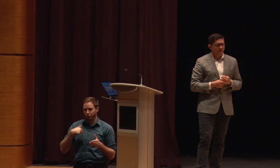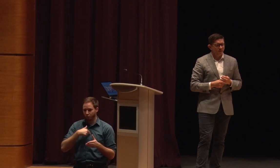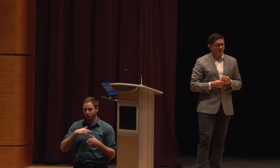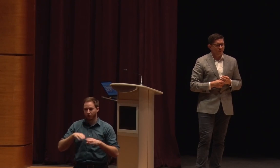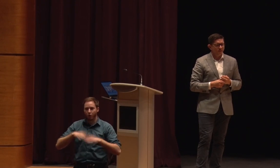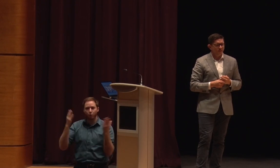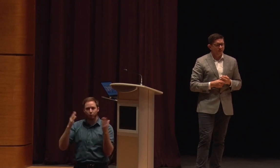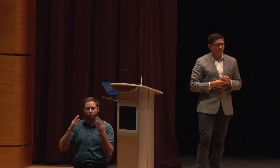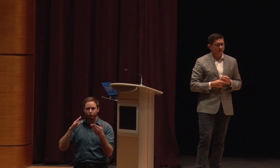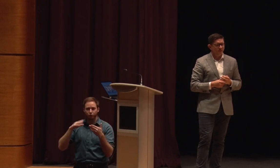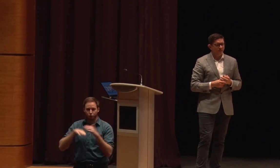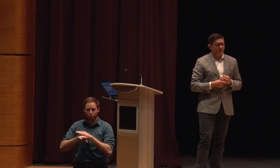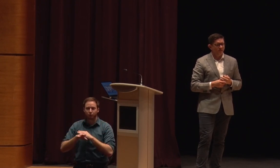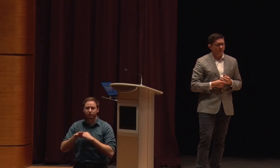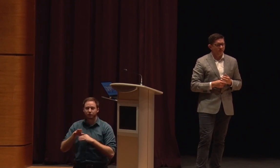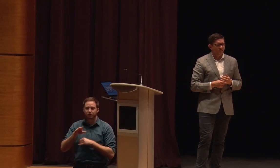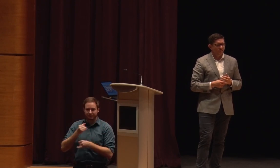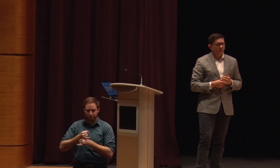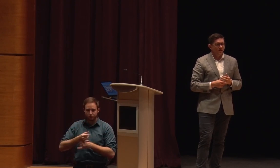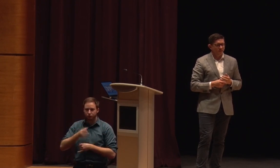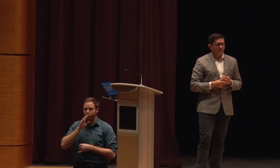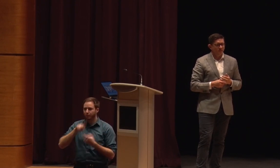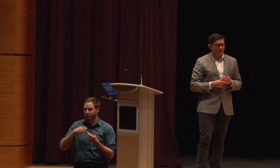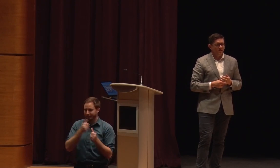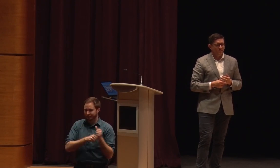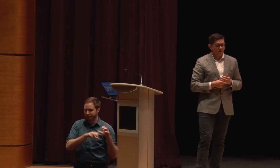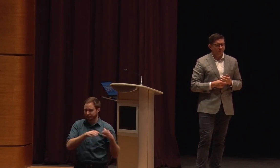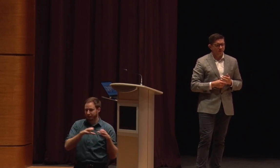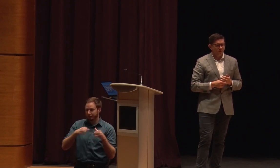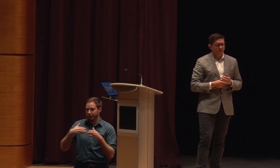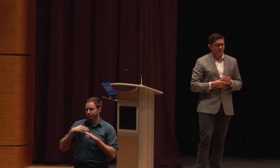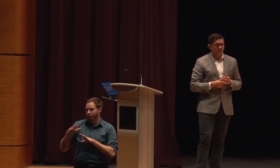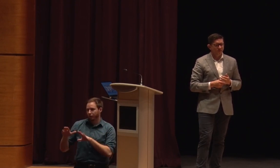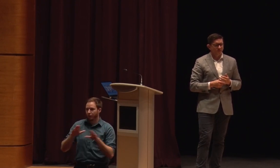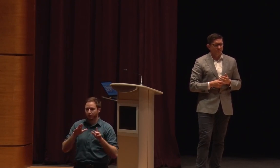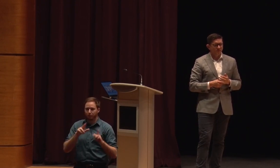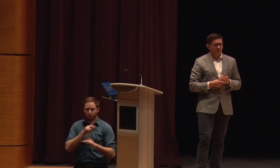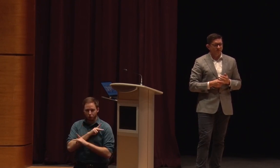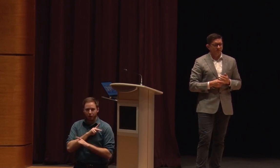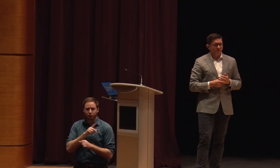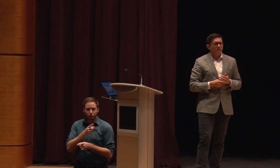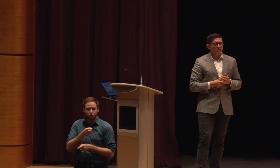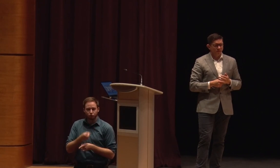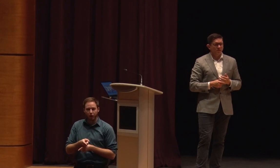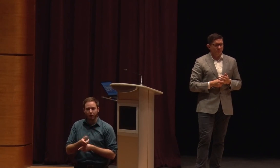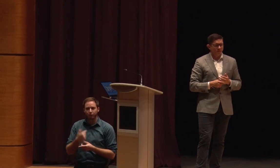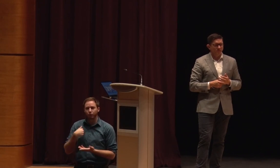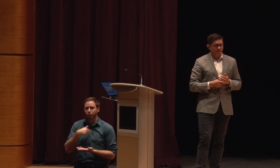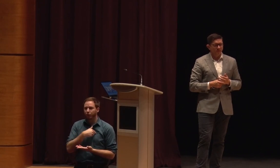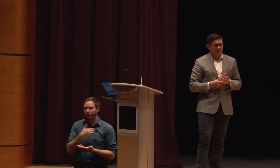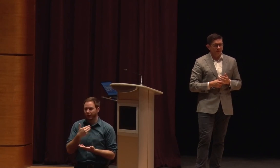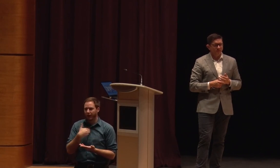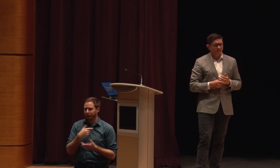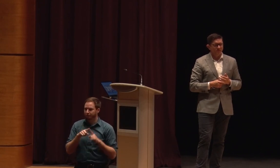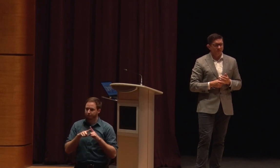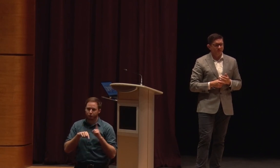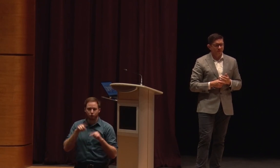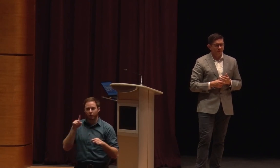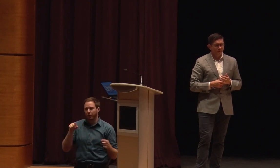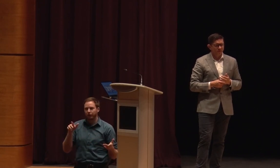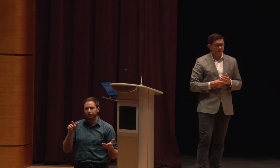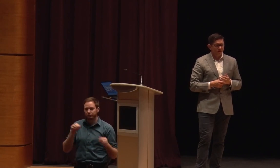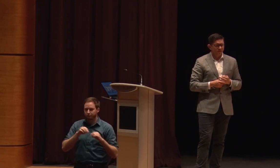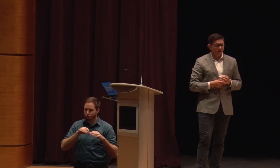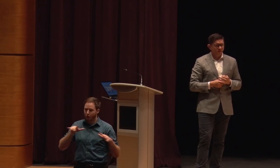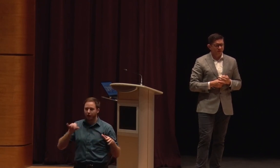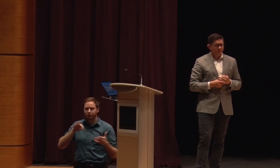open enrollment institution, you know, you talked about each class having a personality, which it does, but we also have such a variety